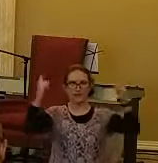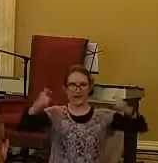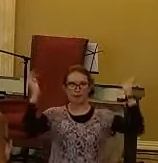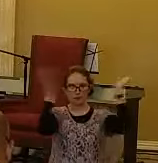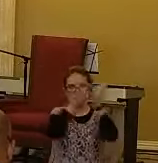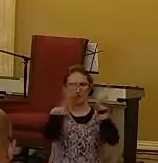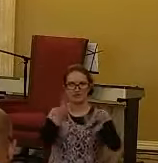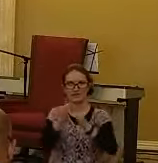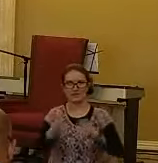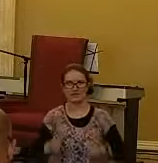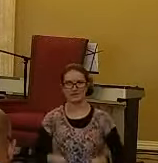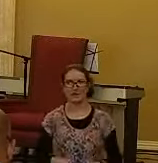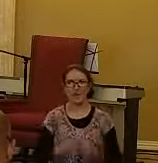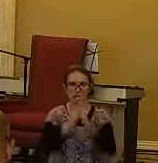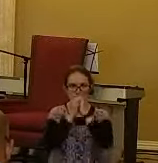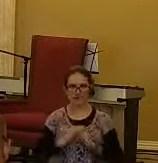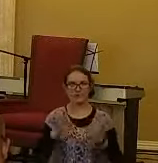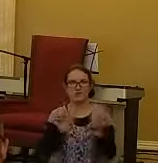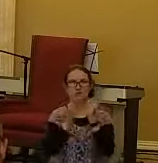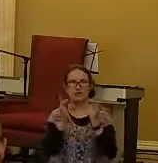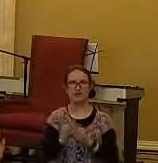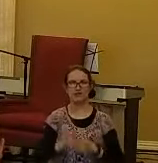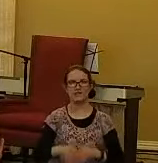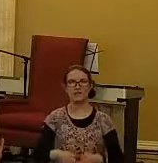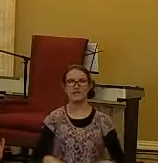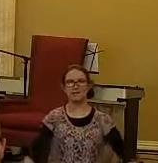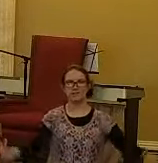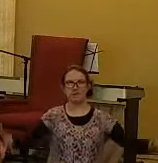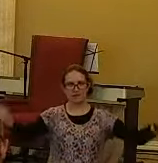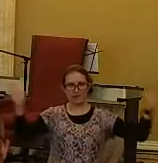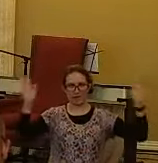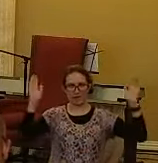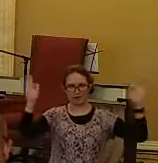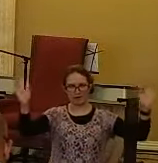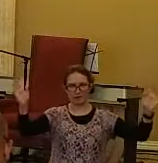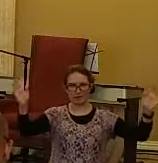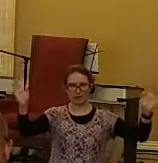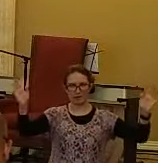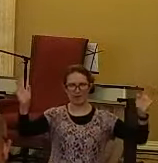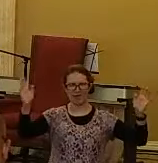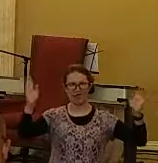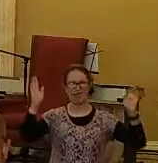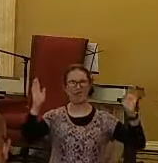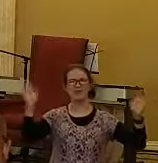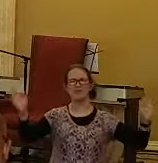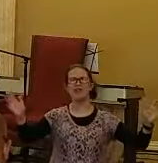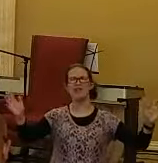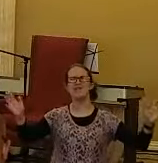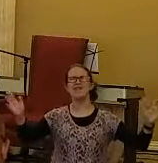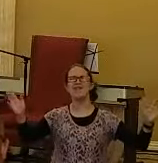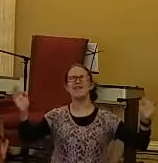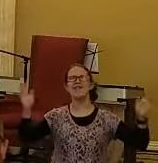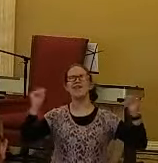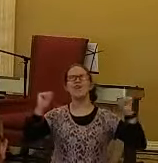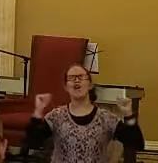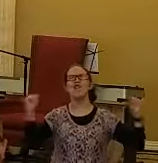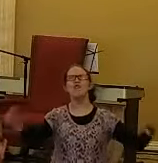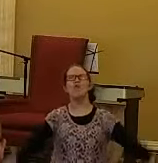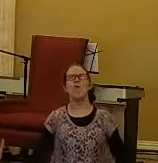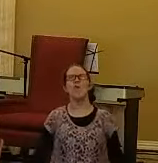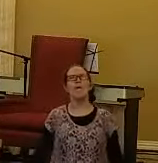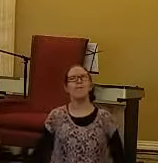Hallelujah, Jesus. Amen. Jesus, in your mighty name, I thank you for your presence in this house tonight. Thank you for your anointing